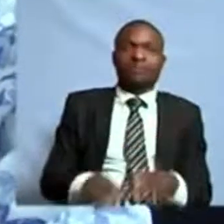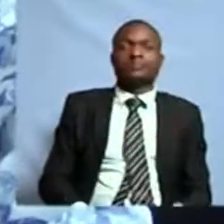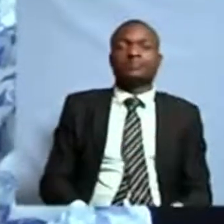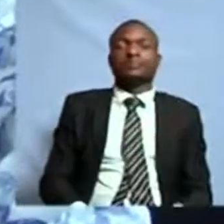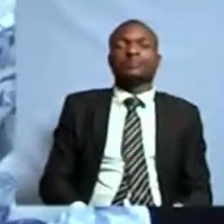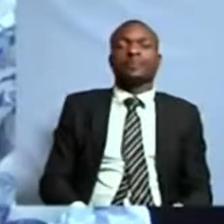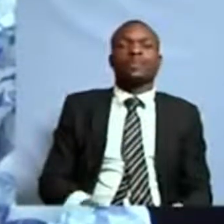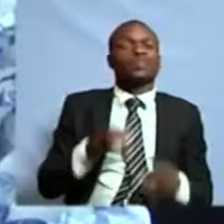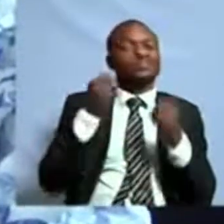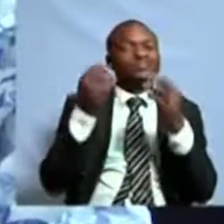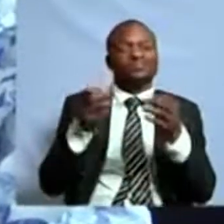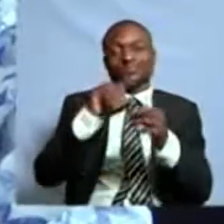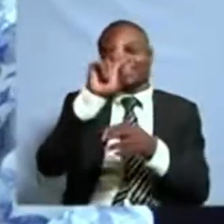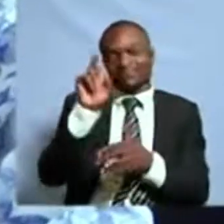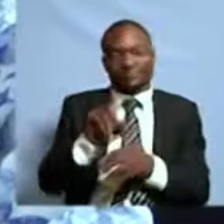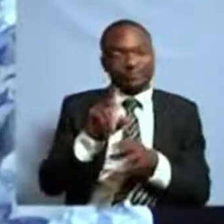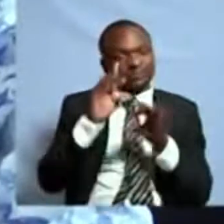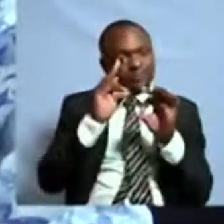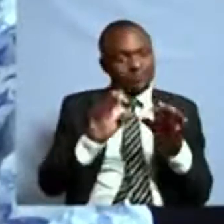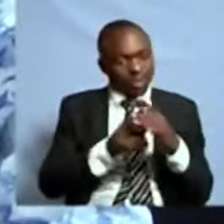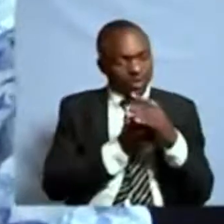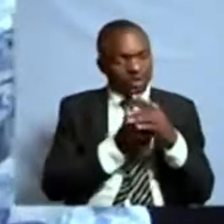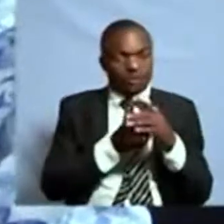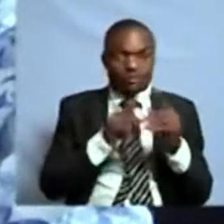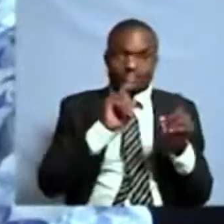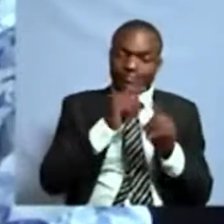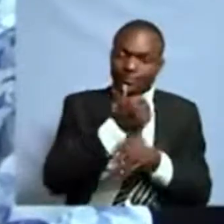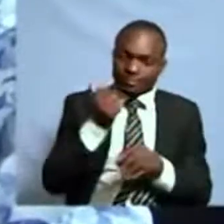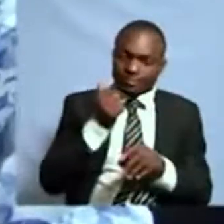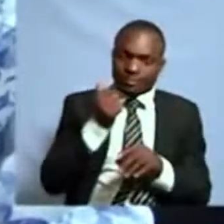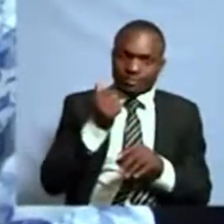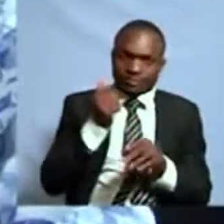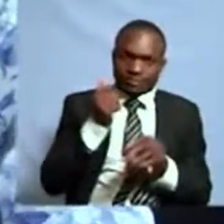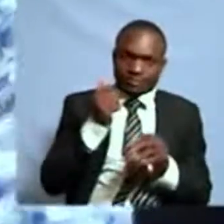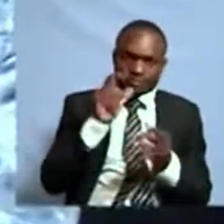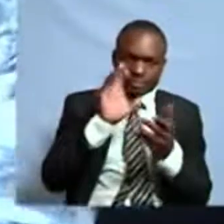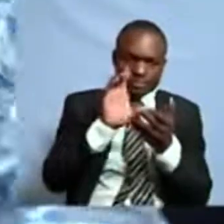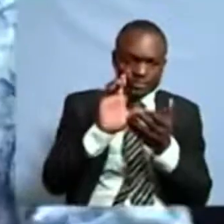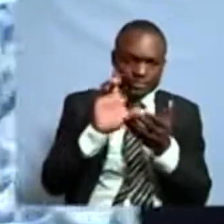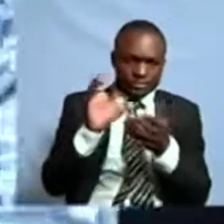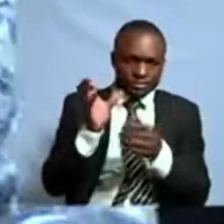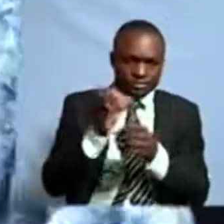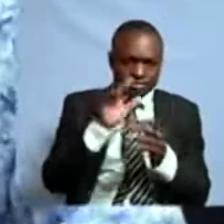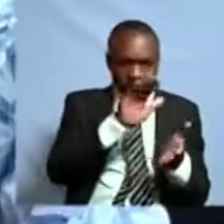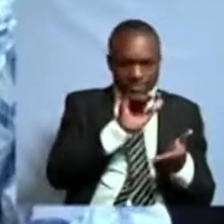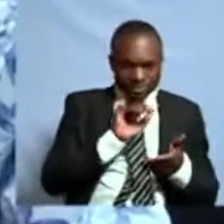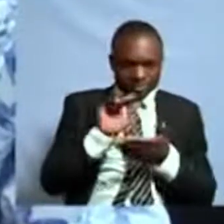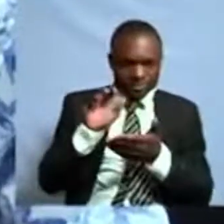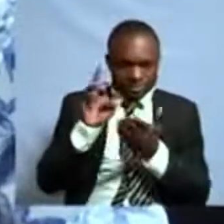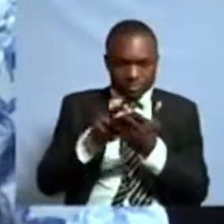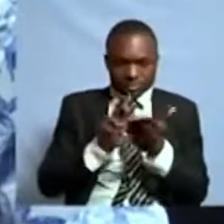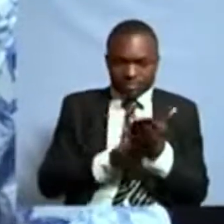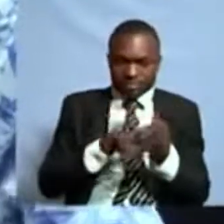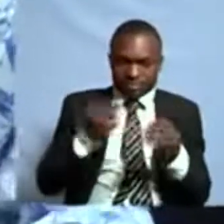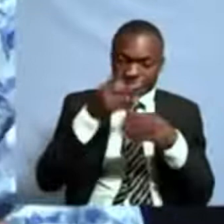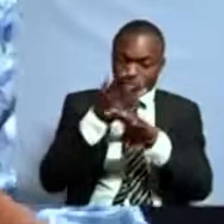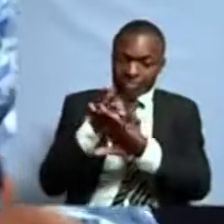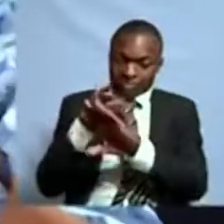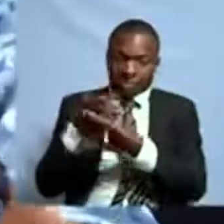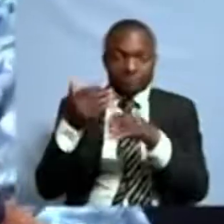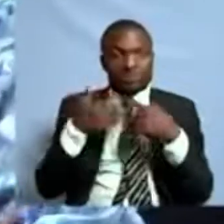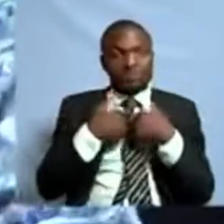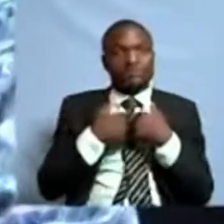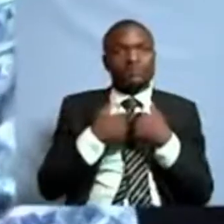a lot of caution needs to be, when you start referring to other pension laws, given the difficulty that we have. Initially,